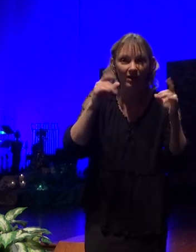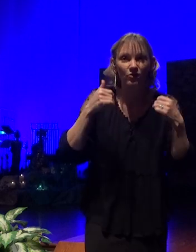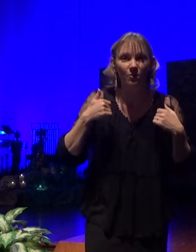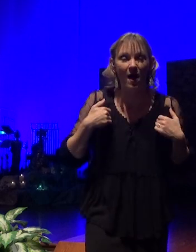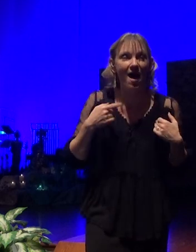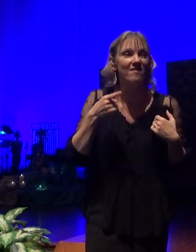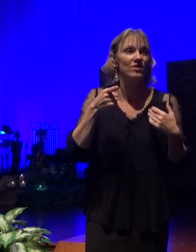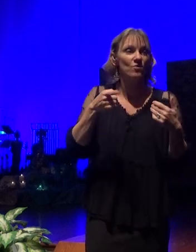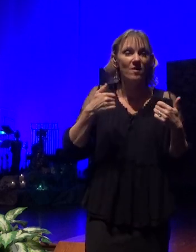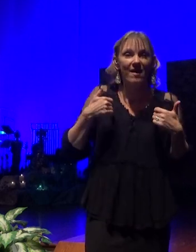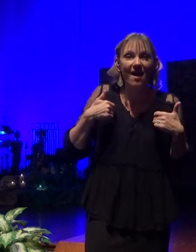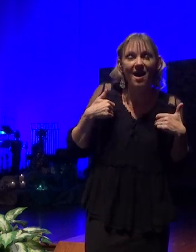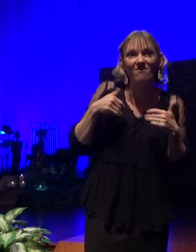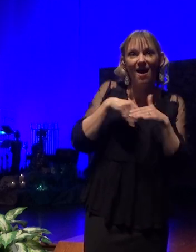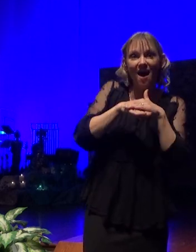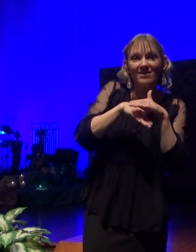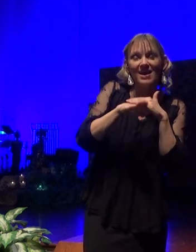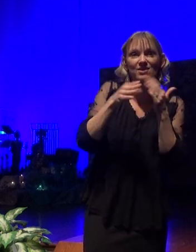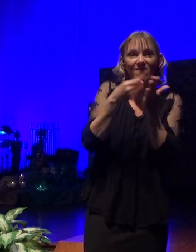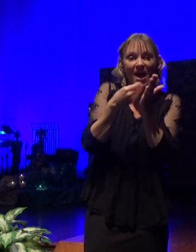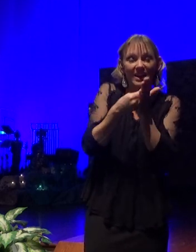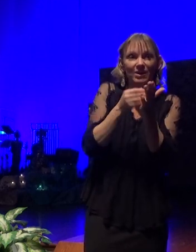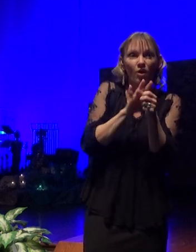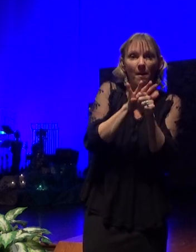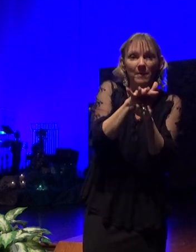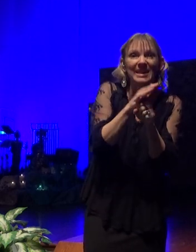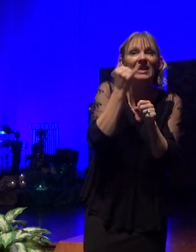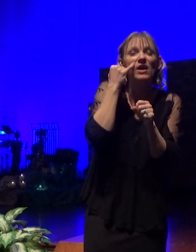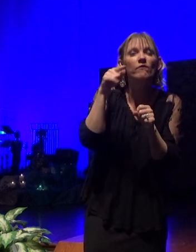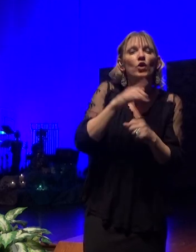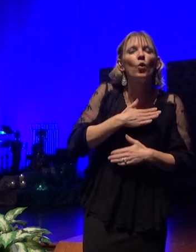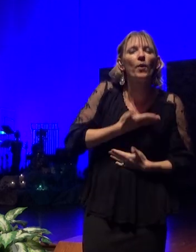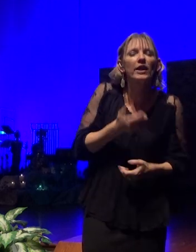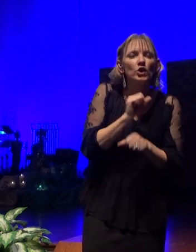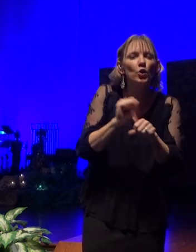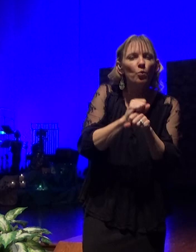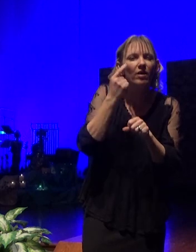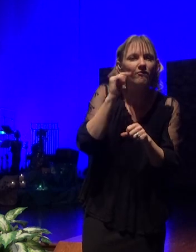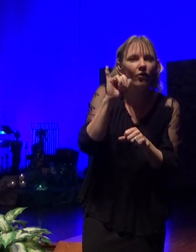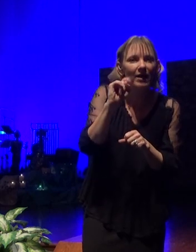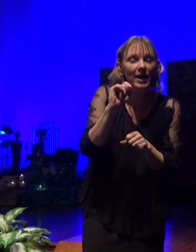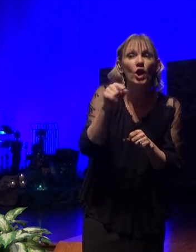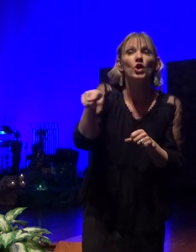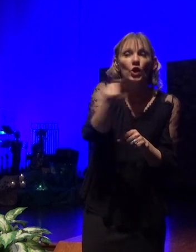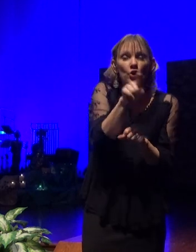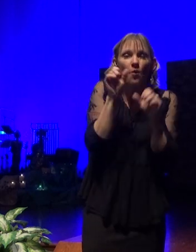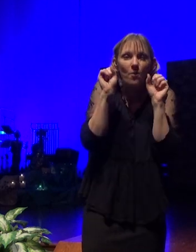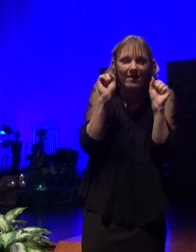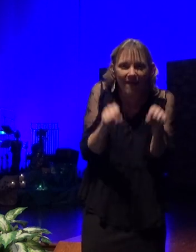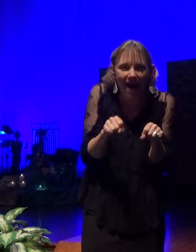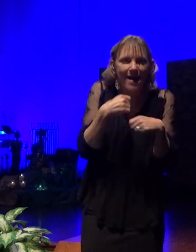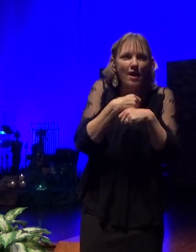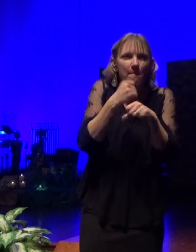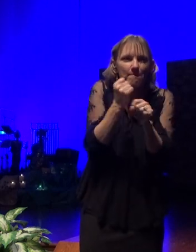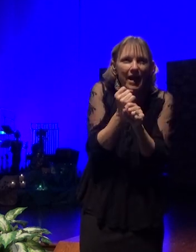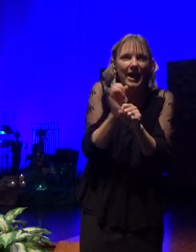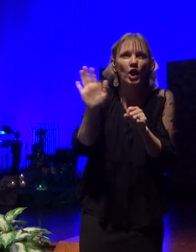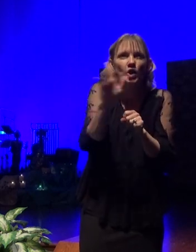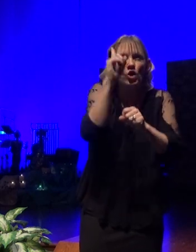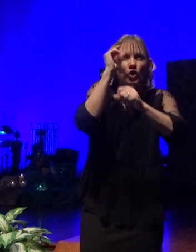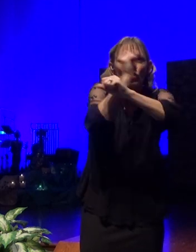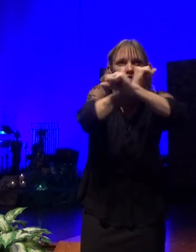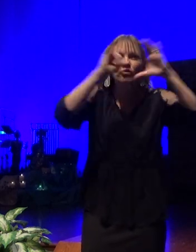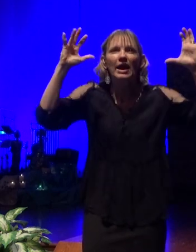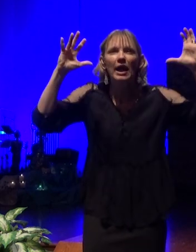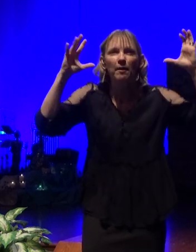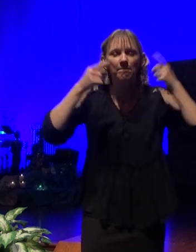You do have access to financial abundance if you're willing to work for it. You can make any dream you want come